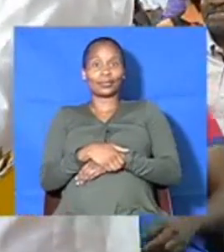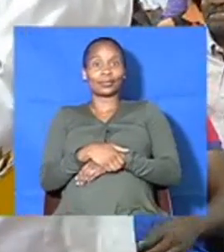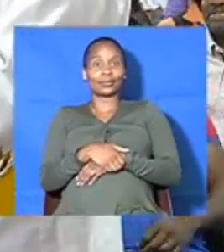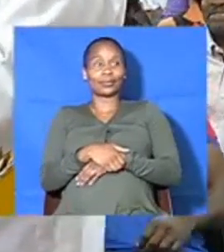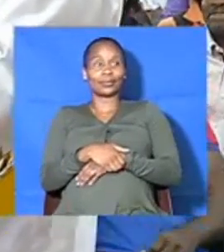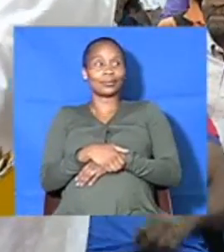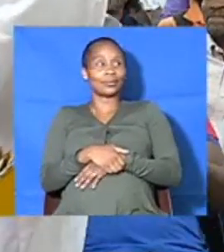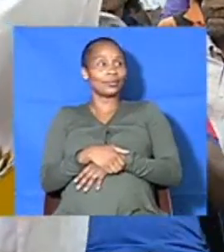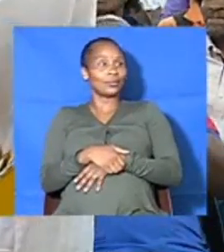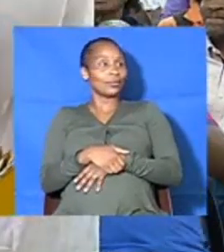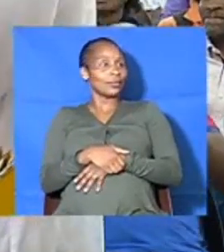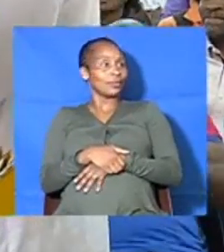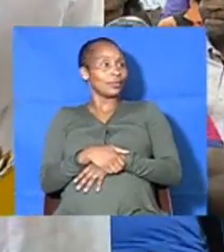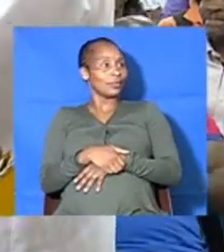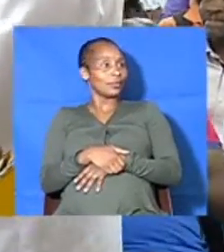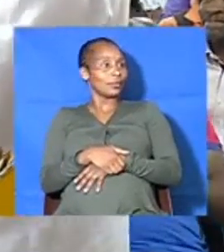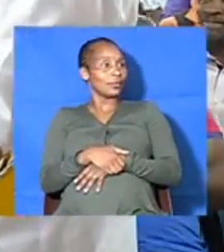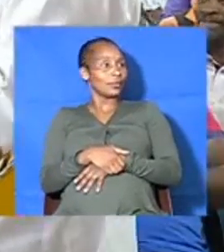then